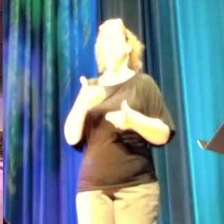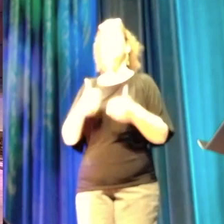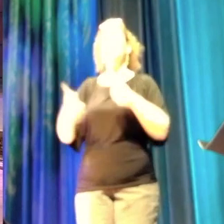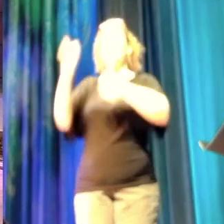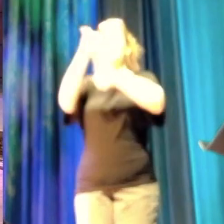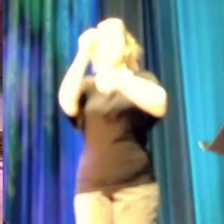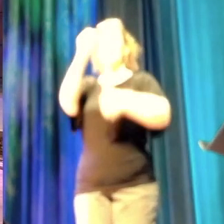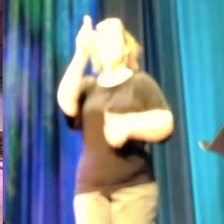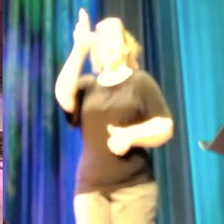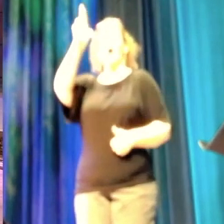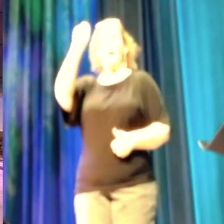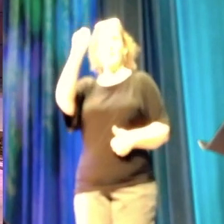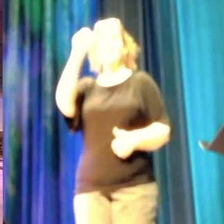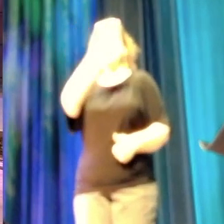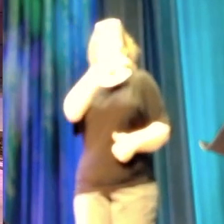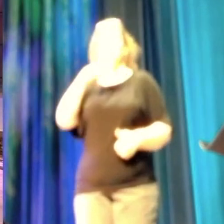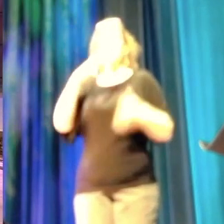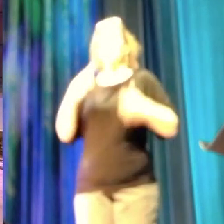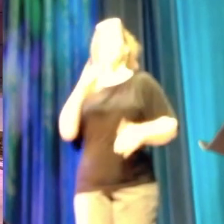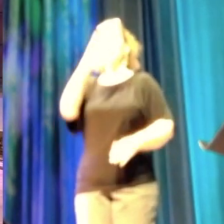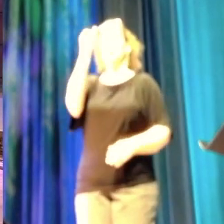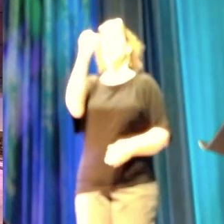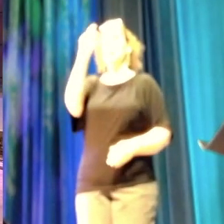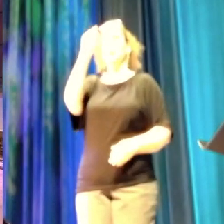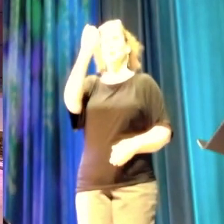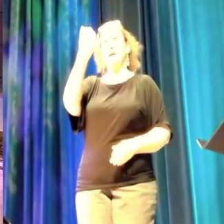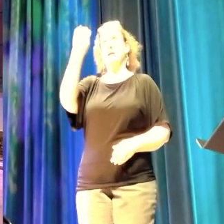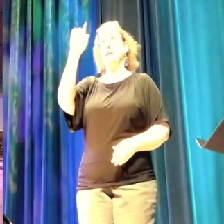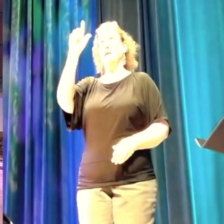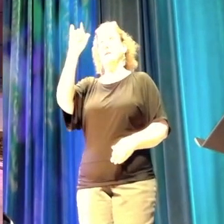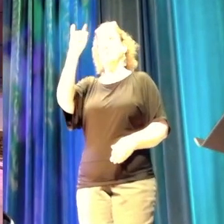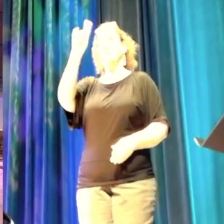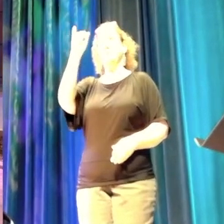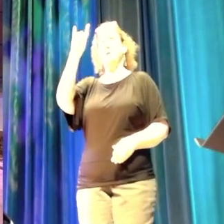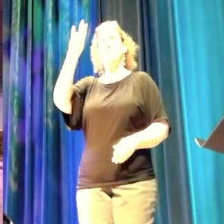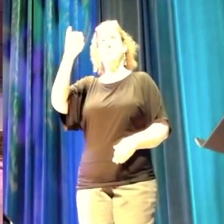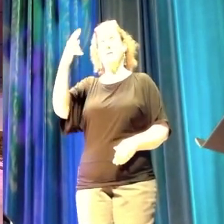of ADRS, Commissioner Jane Elizabeth Birdshaw.